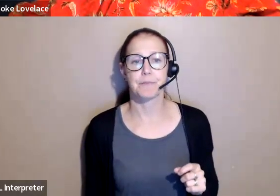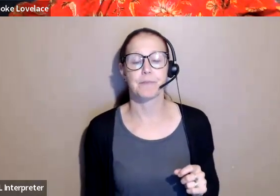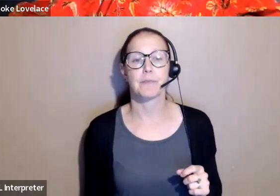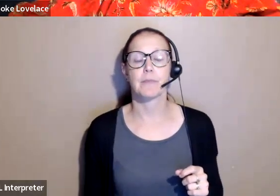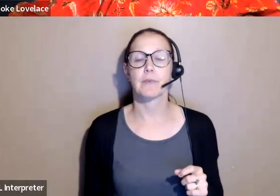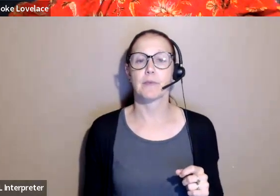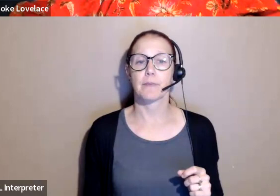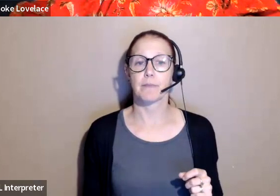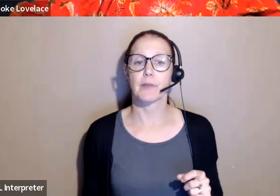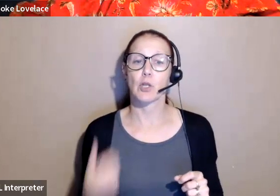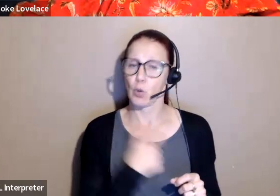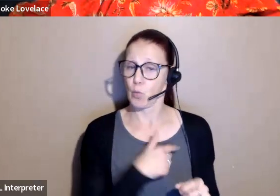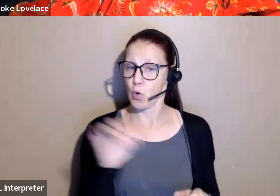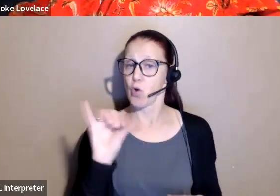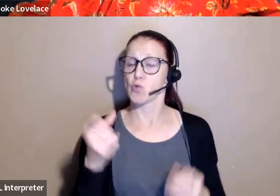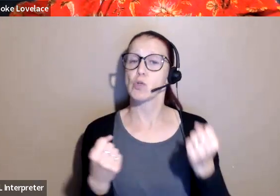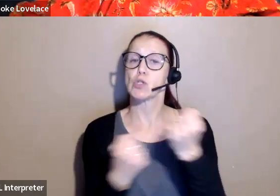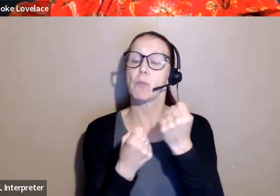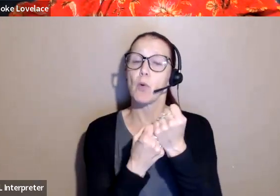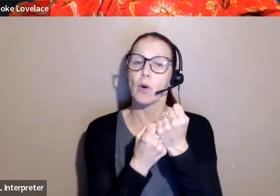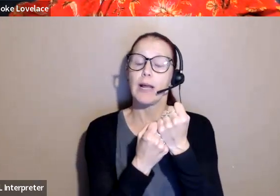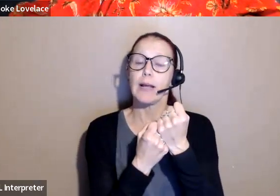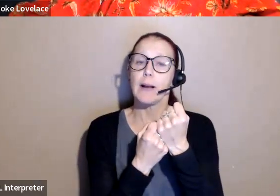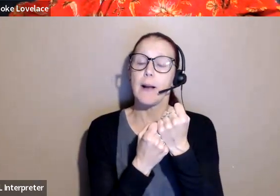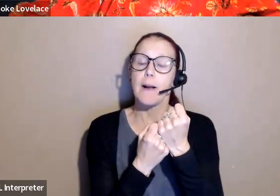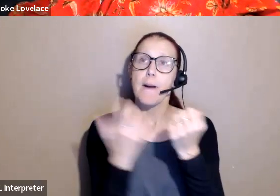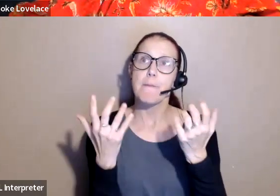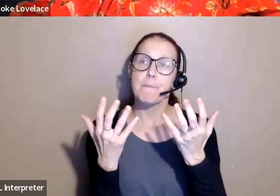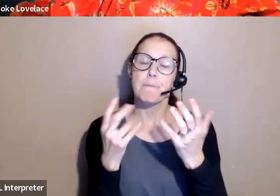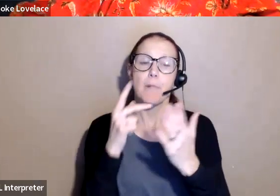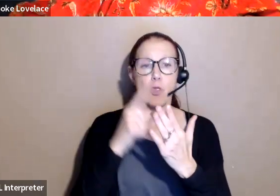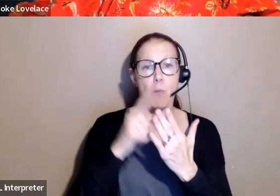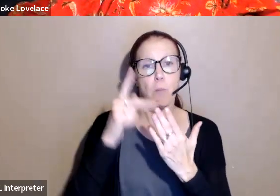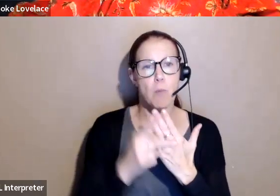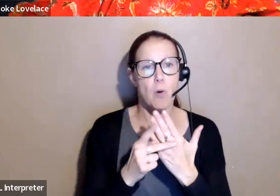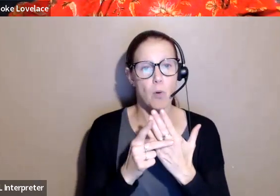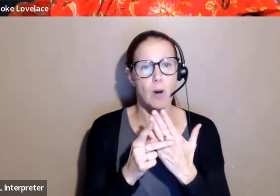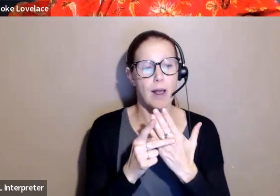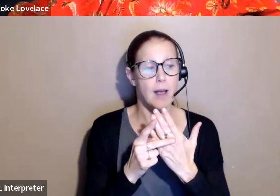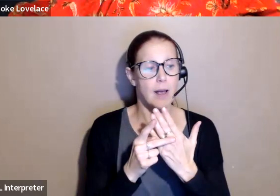also supporting the programs that are